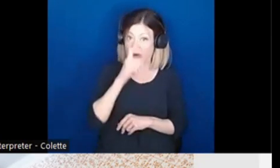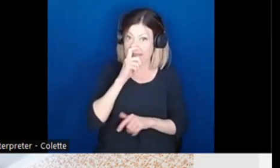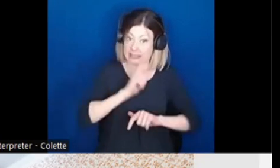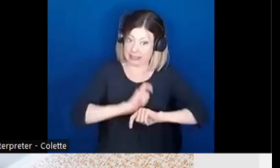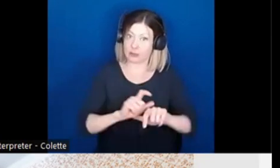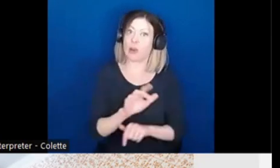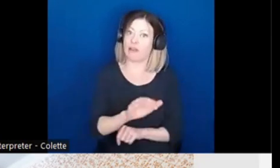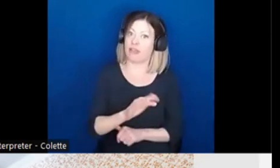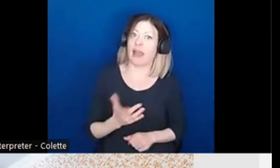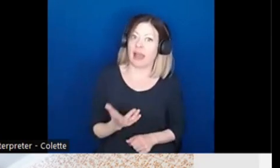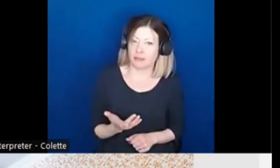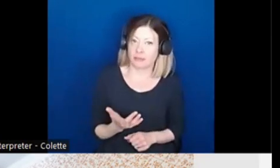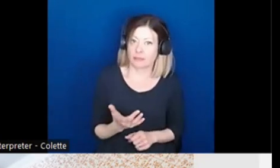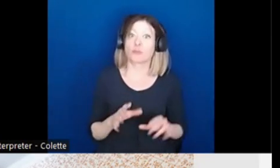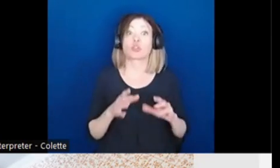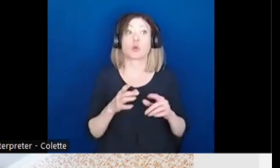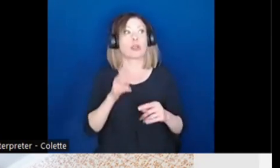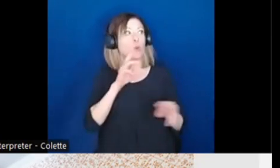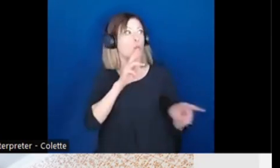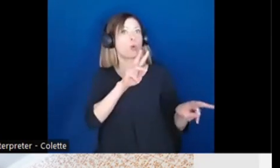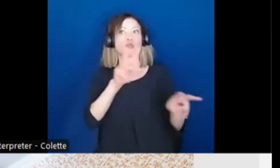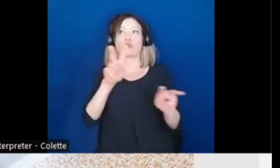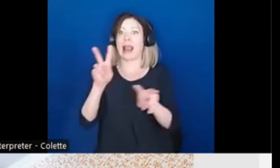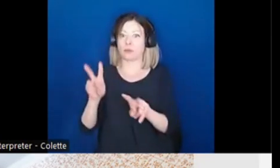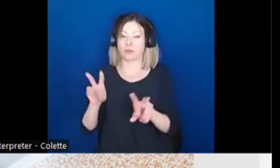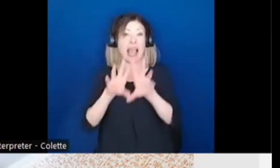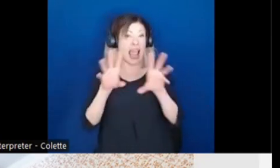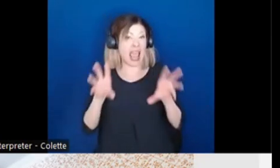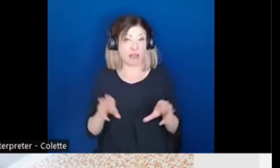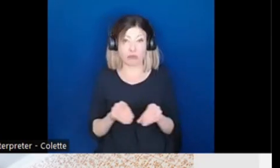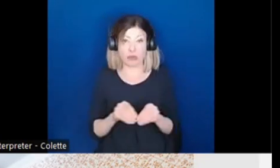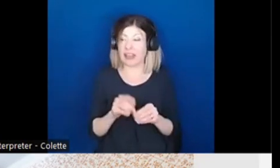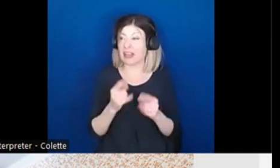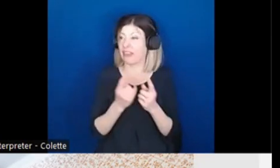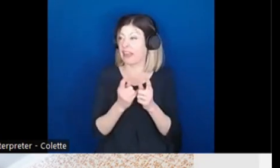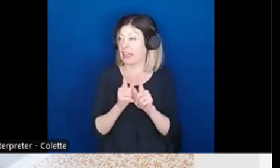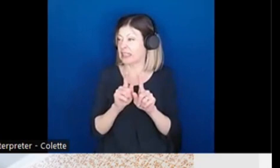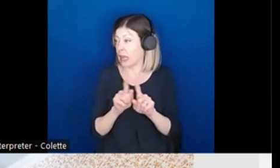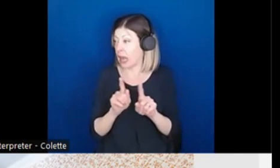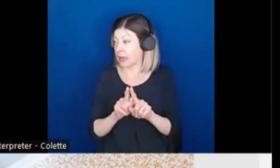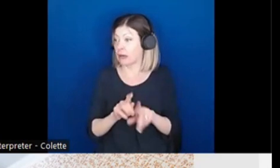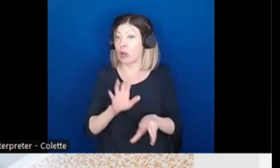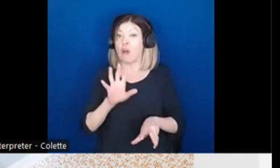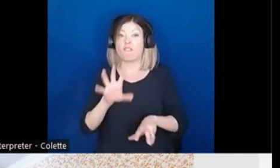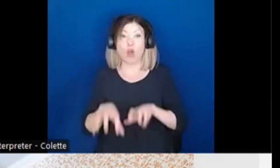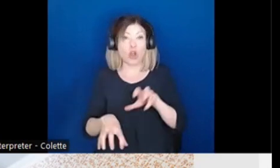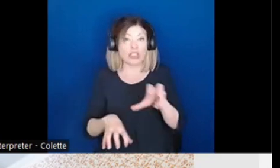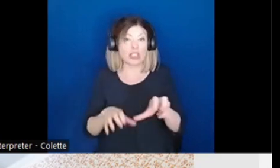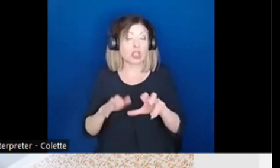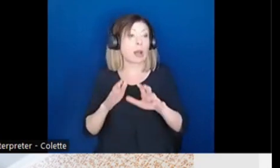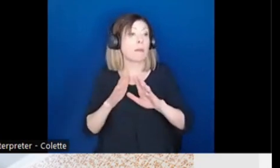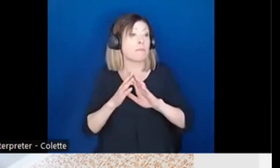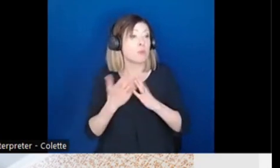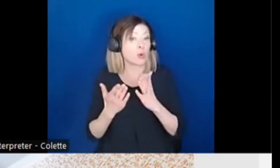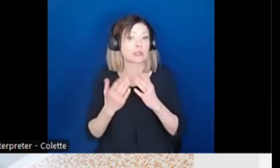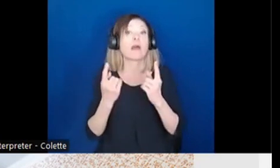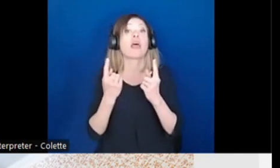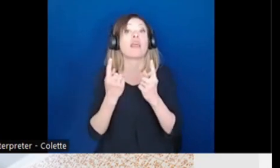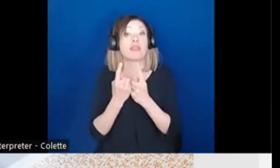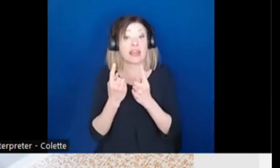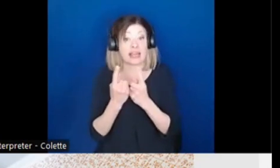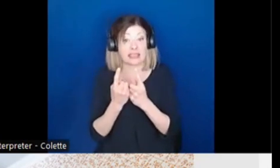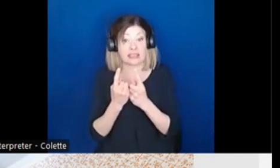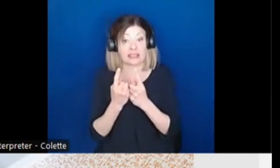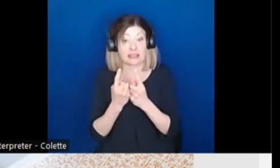you see when you look round, is artifacts, furniture, manuscripts, books that belong to them. So we're not showing you the kind of thing we